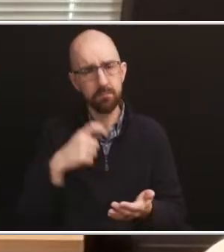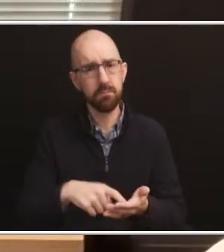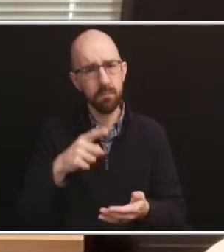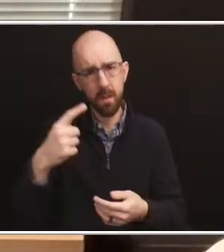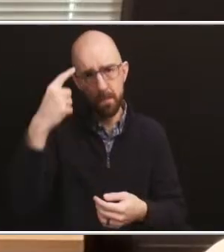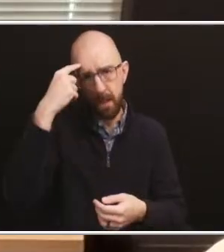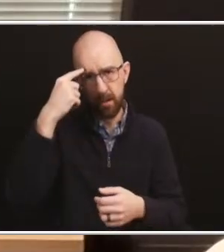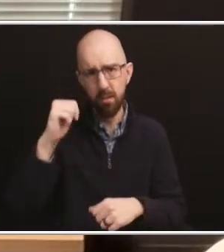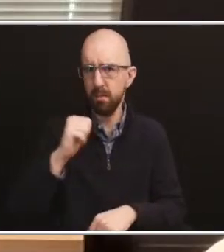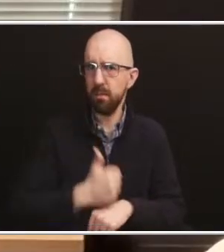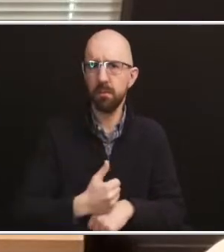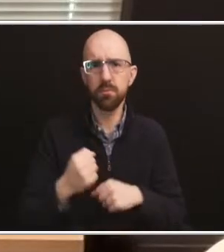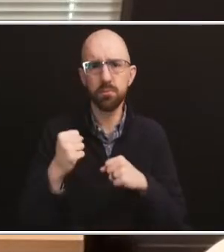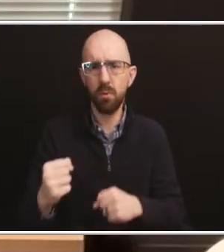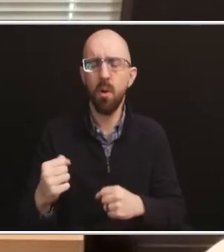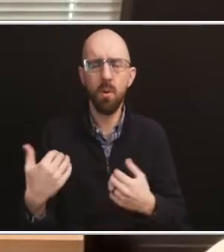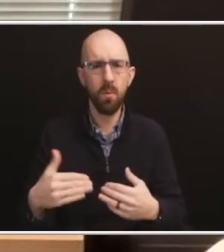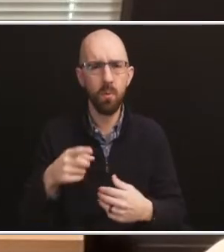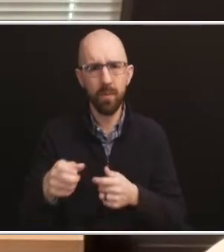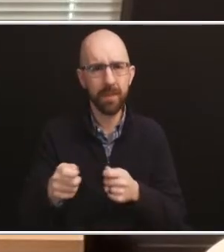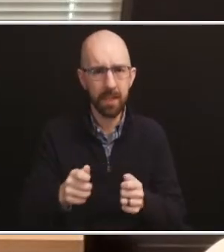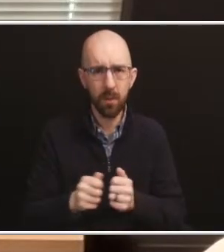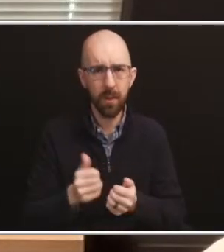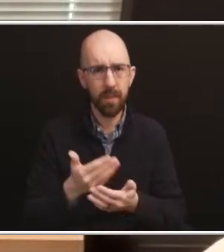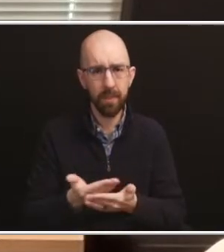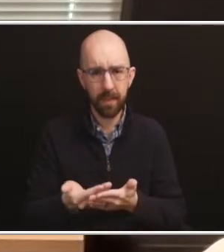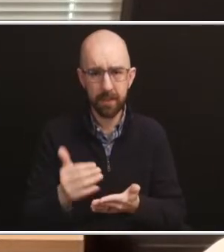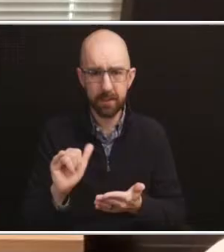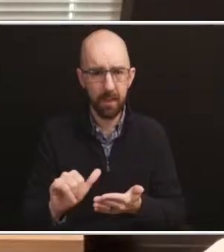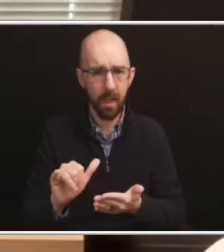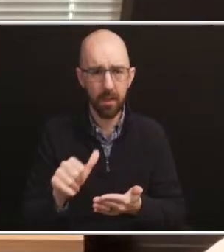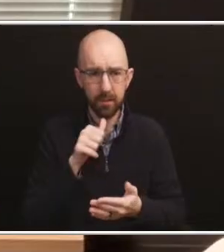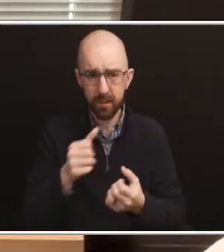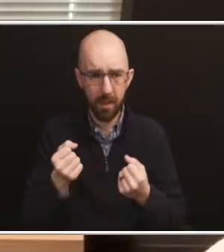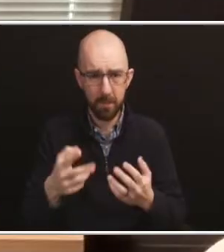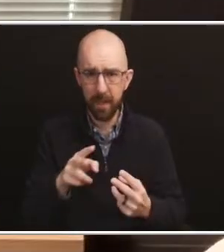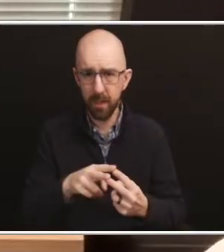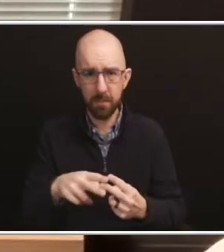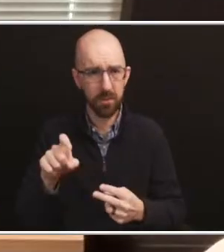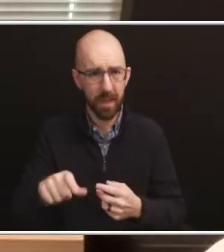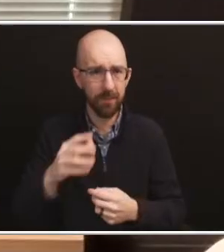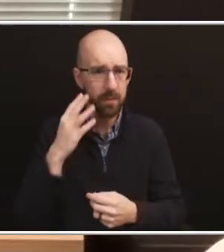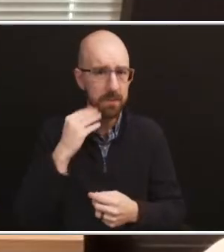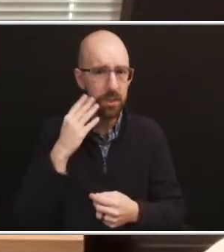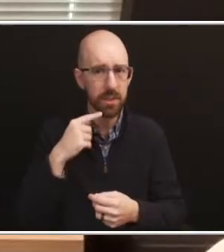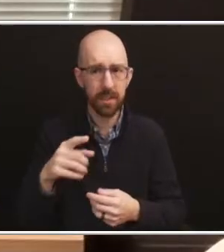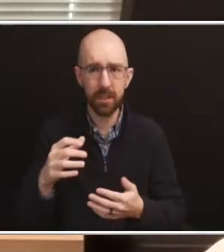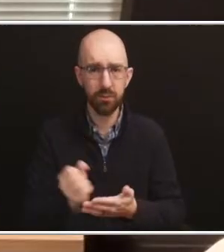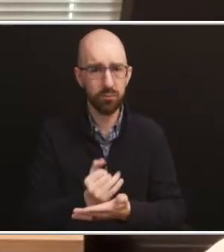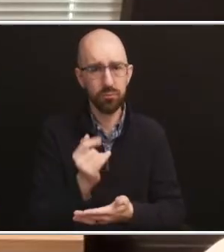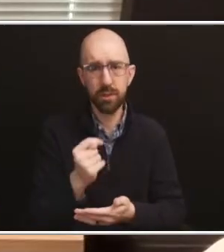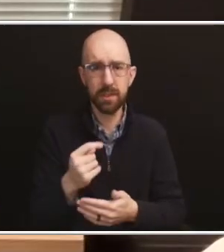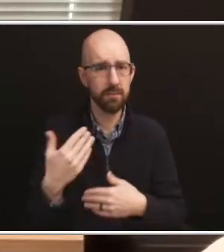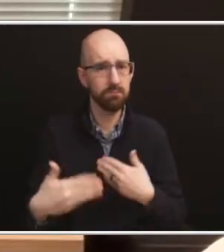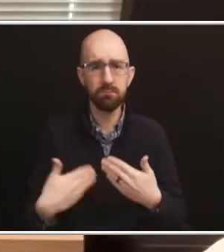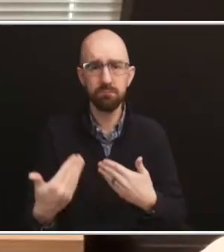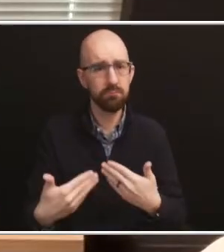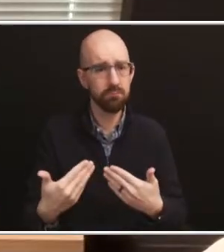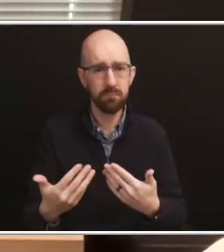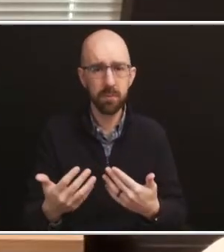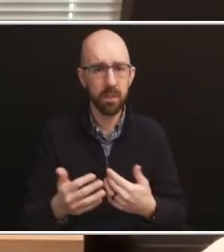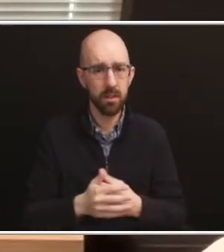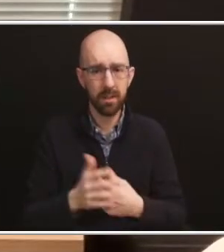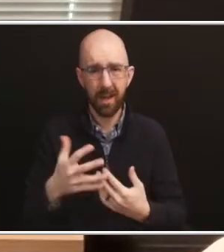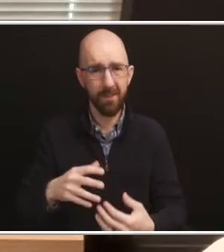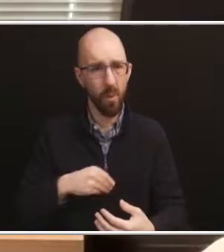fortitude. They, dealt with things that, not many couples have to deal with, and they just took it in stride and they kind of owned